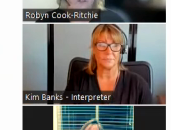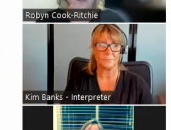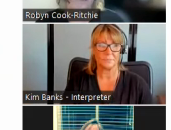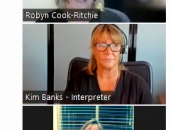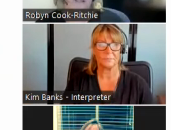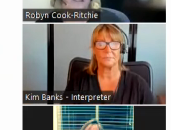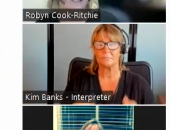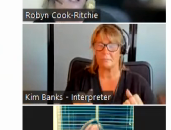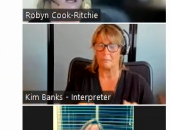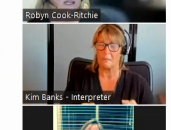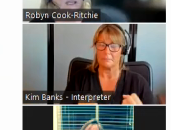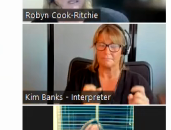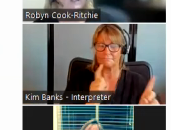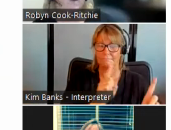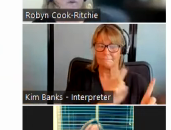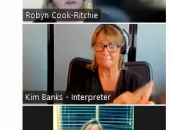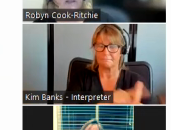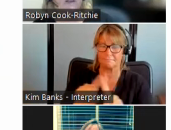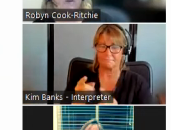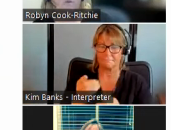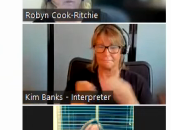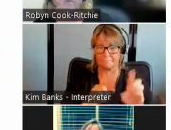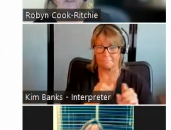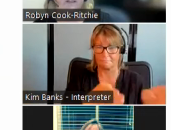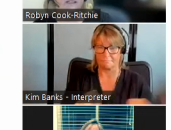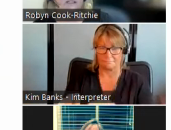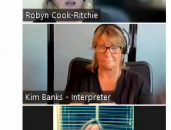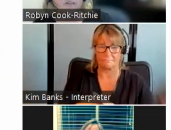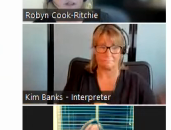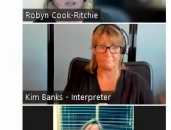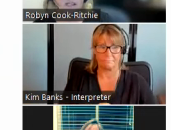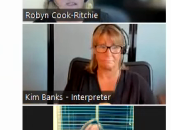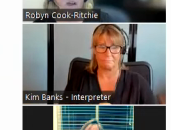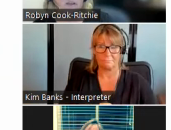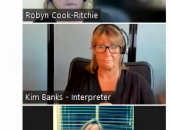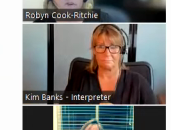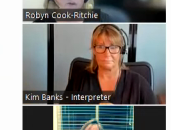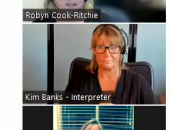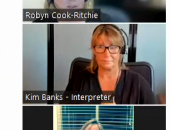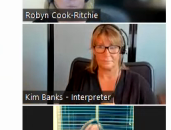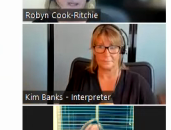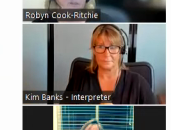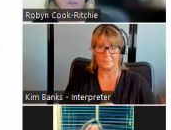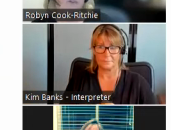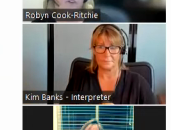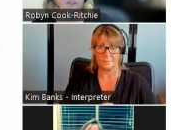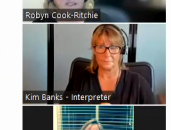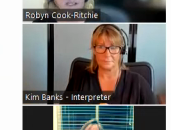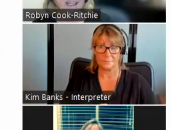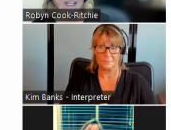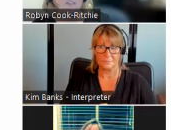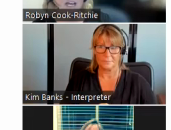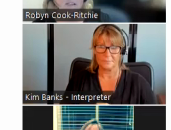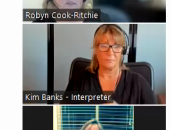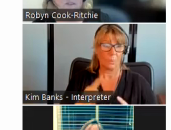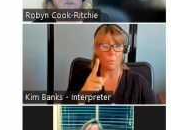Multiple service plans. So one thing that's, I think it's great for learners is that they